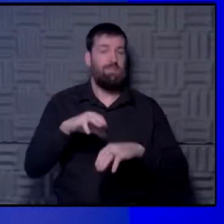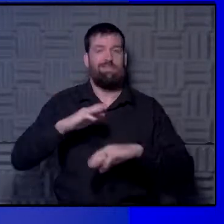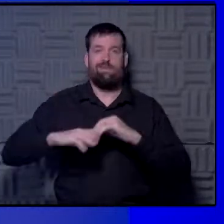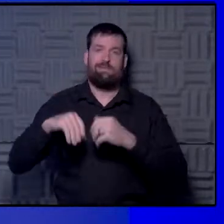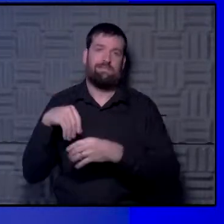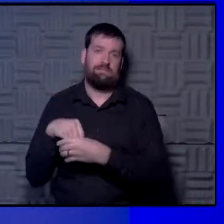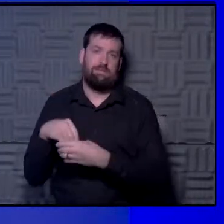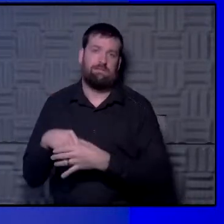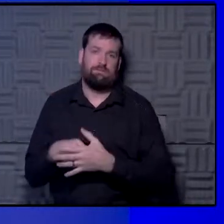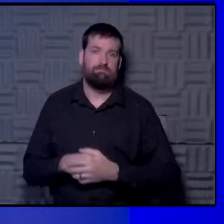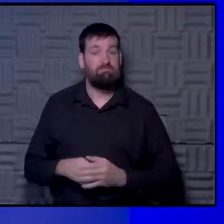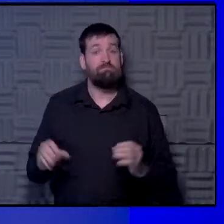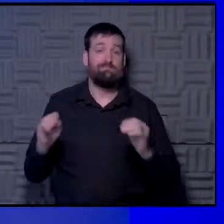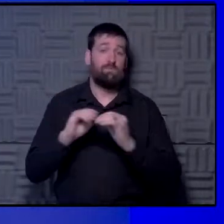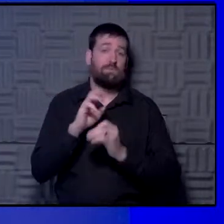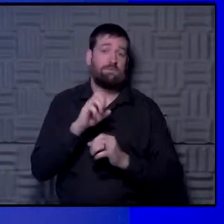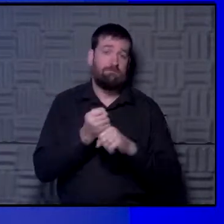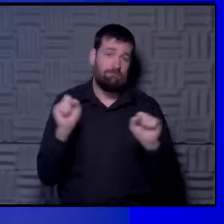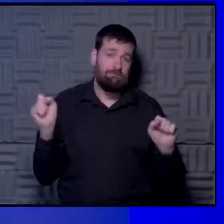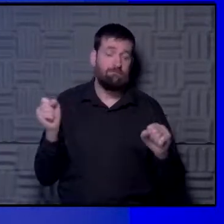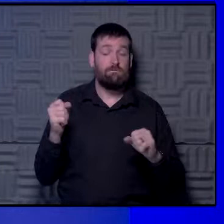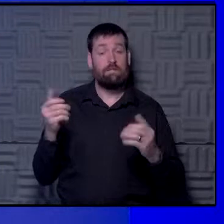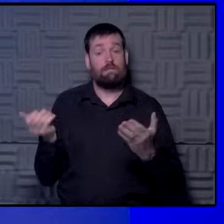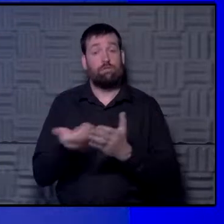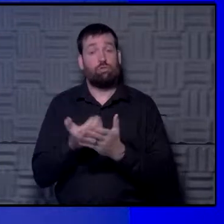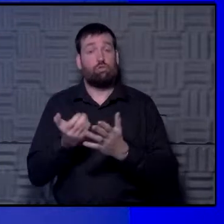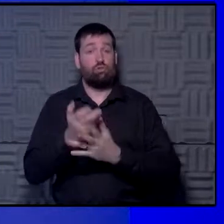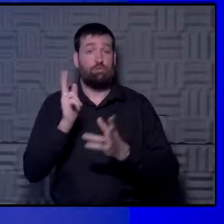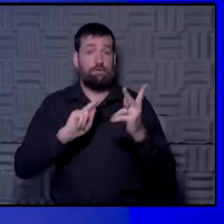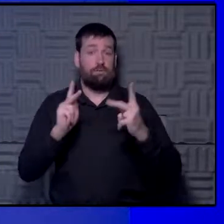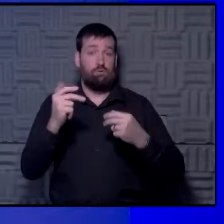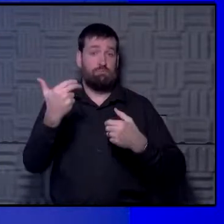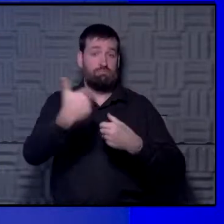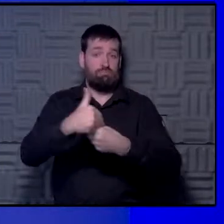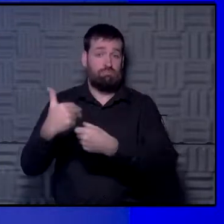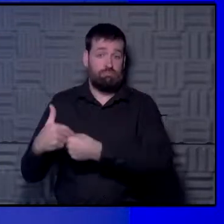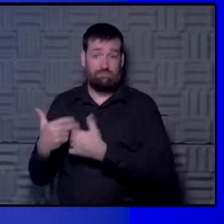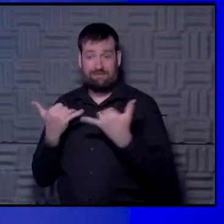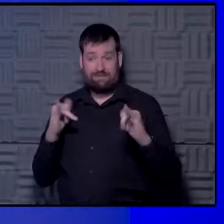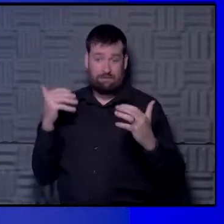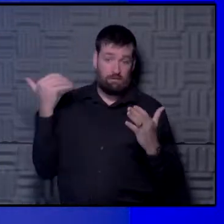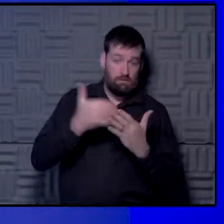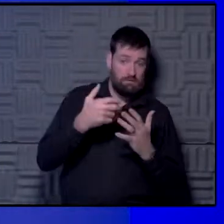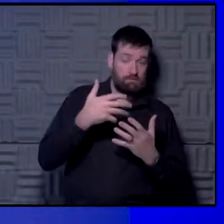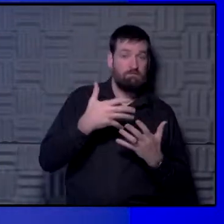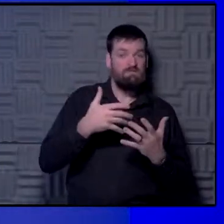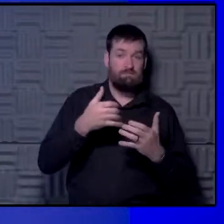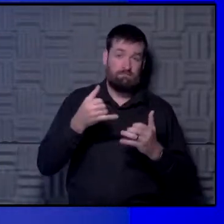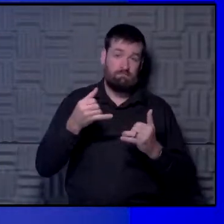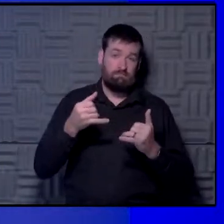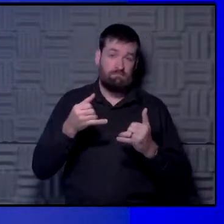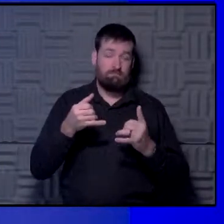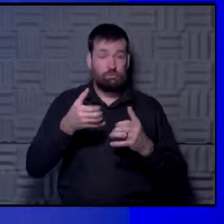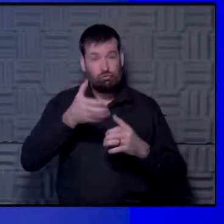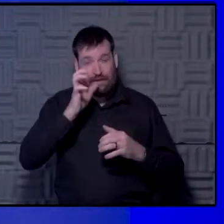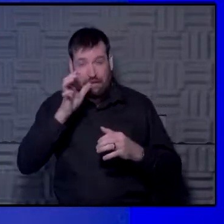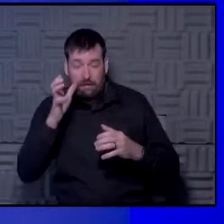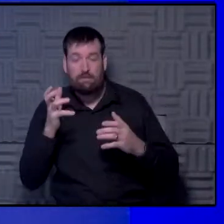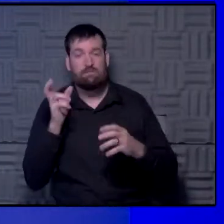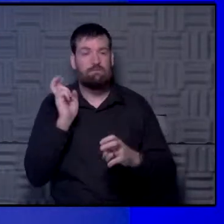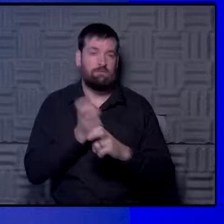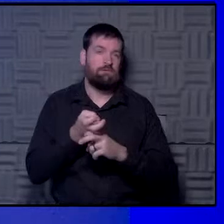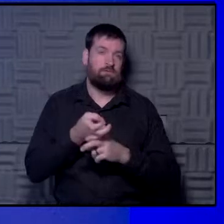inside and safer. If there's new people in your bubble and you're still around each other, if you're drinking, it's going to be hard to have the mask. But